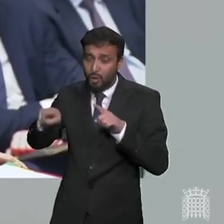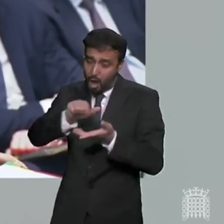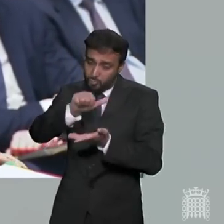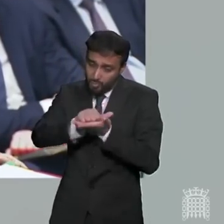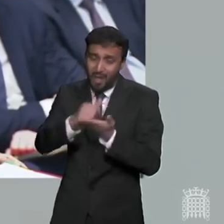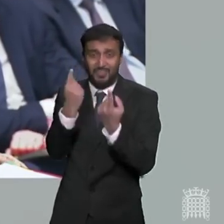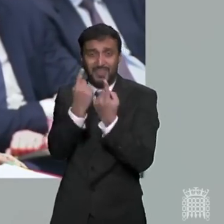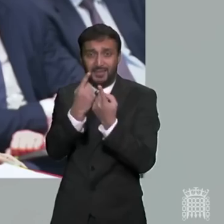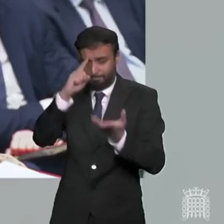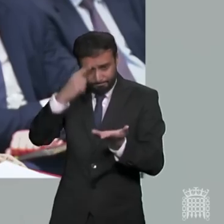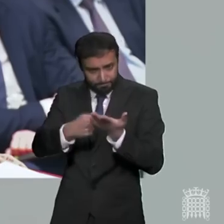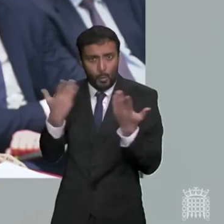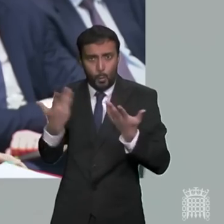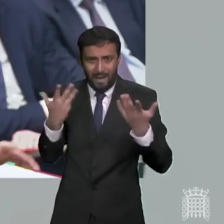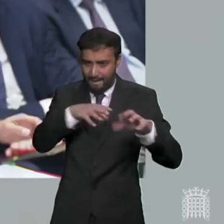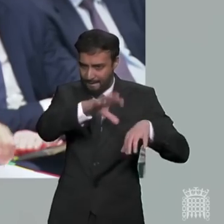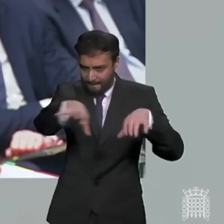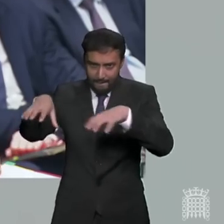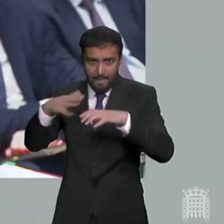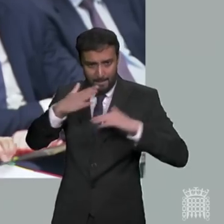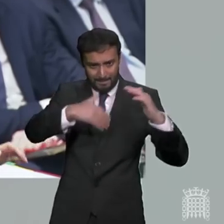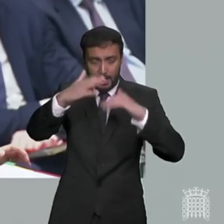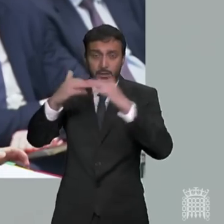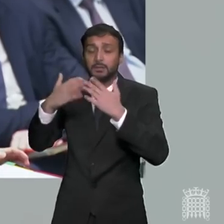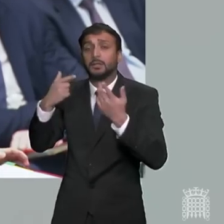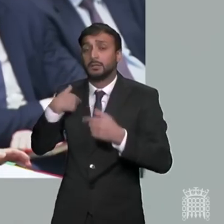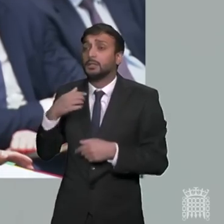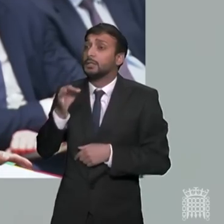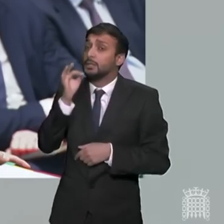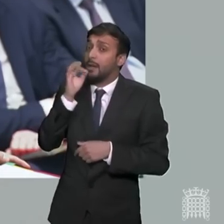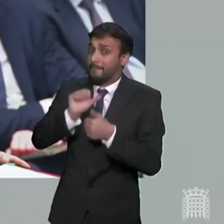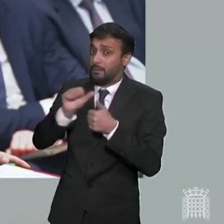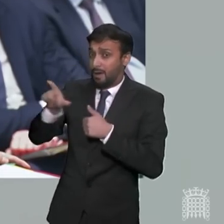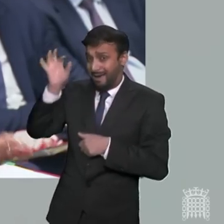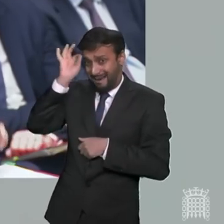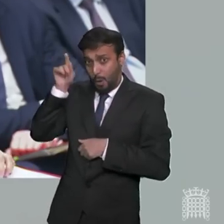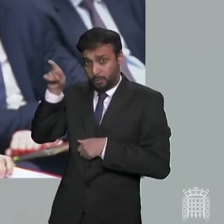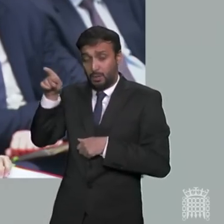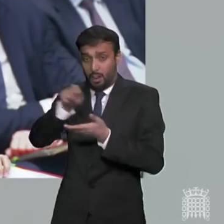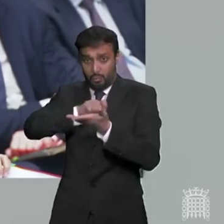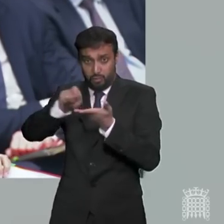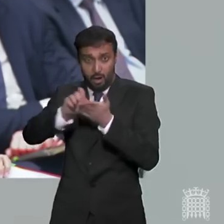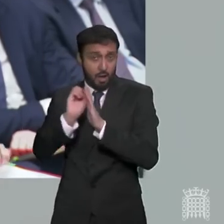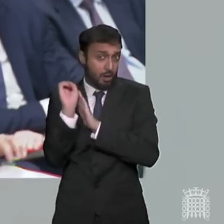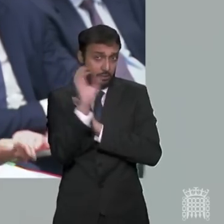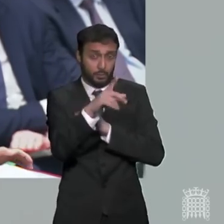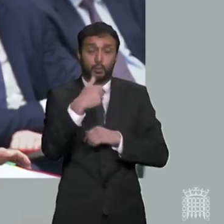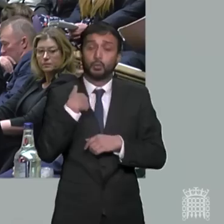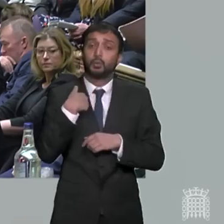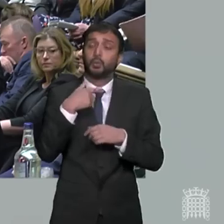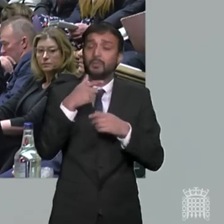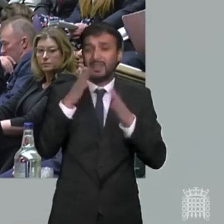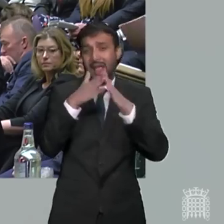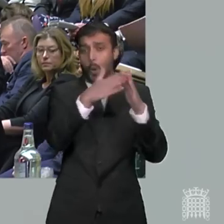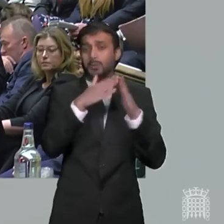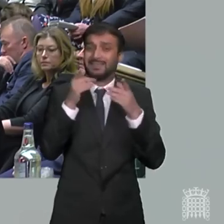They should have our support. If I'd ask her please to write to my right honourable friend, the Levelling Up Secretary, with the details of the issue so we can give her a